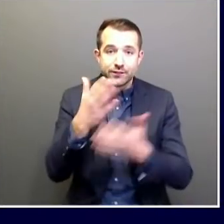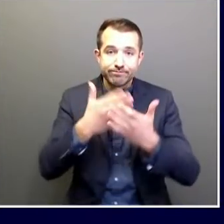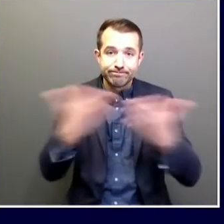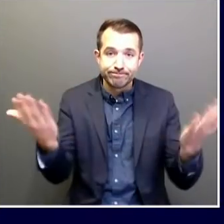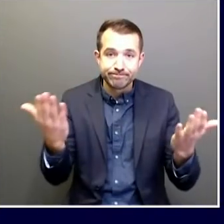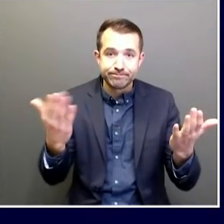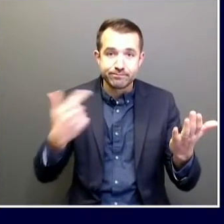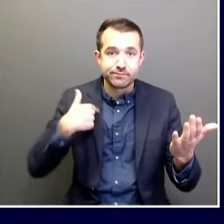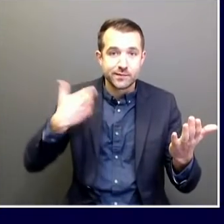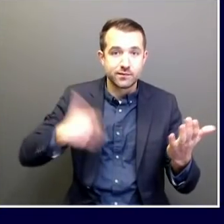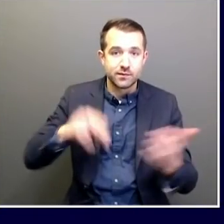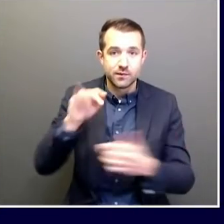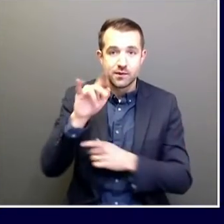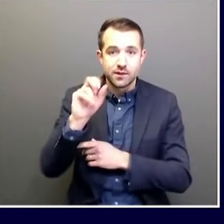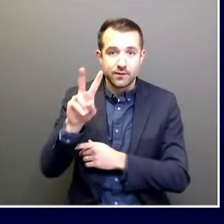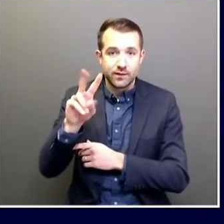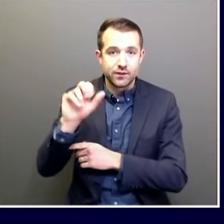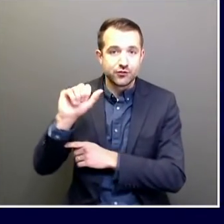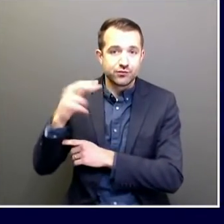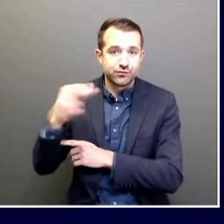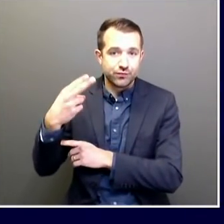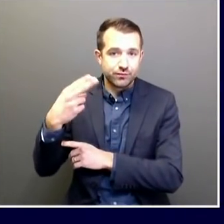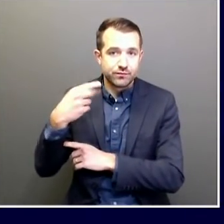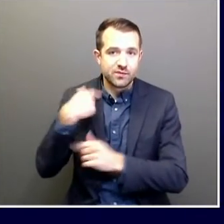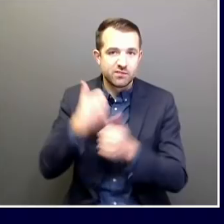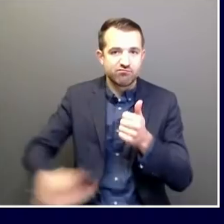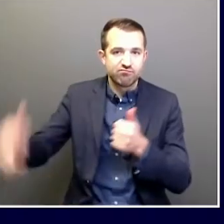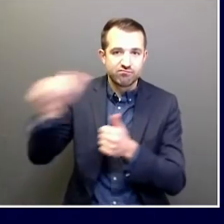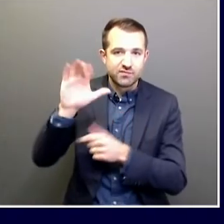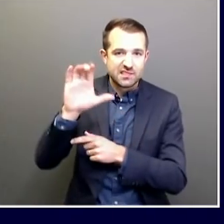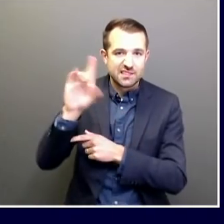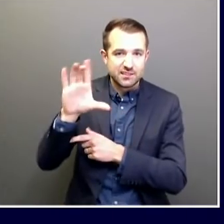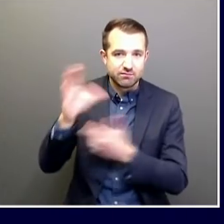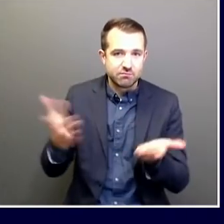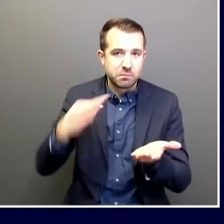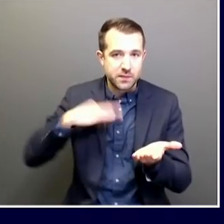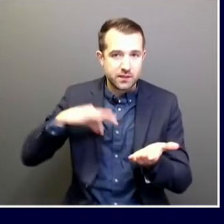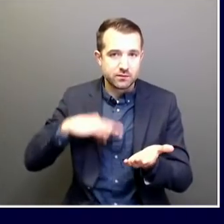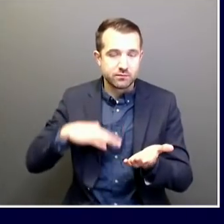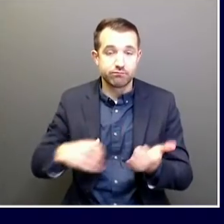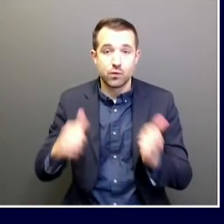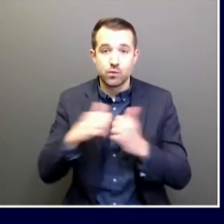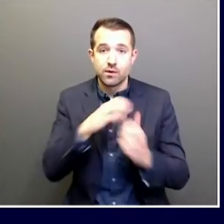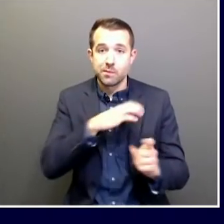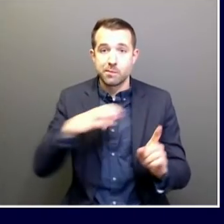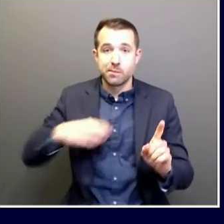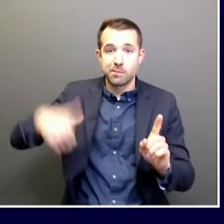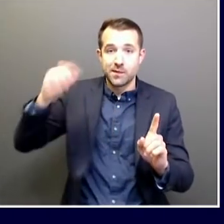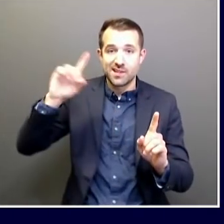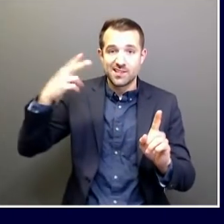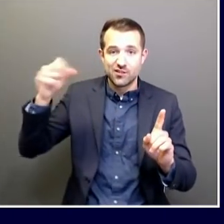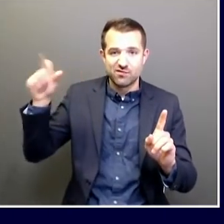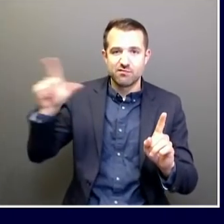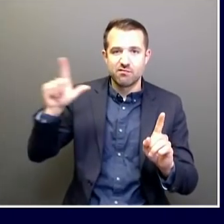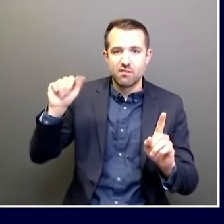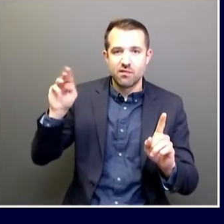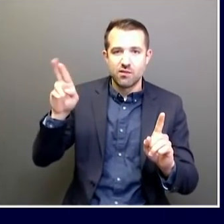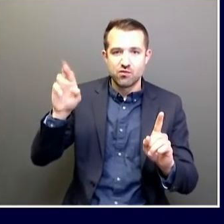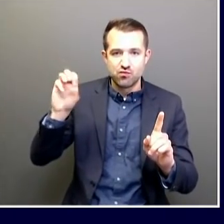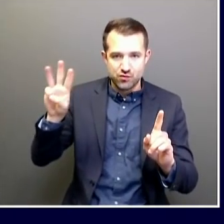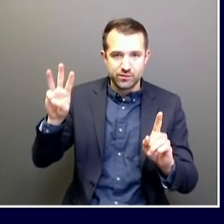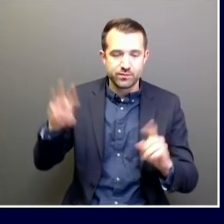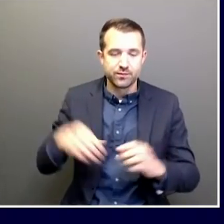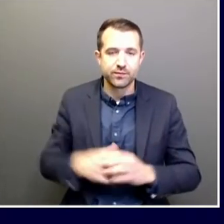I'm Nirav Shah from the Maine CDC. I'm joined this afternoon by Commissioner Jean Wambrew from Maine's Department of Health and Human